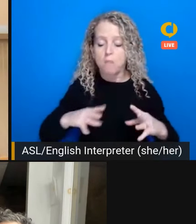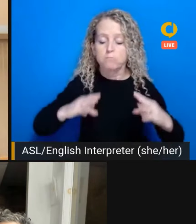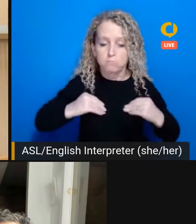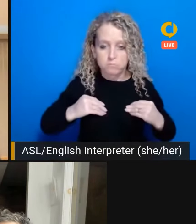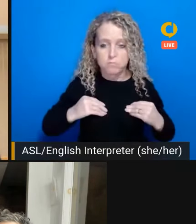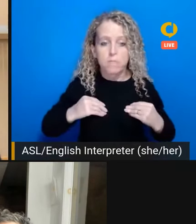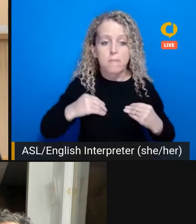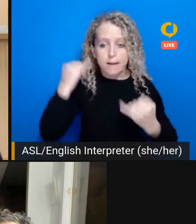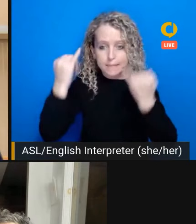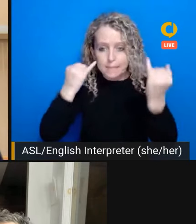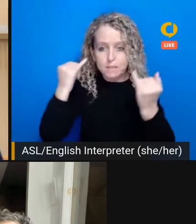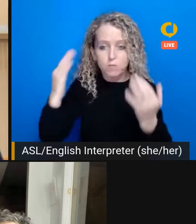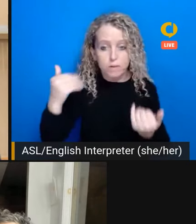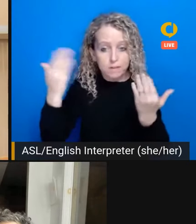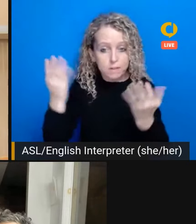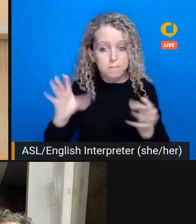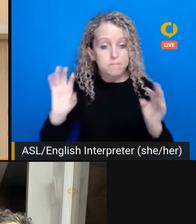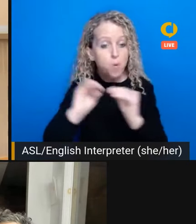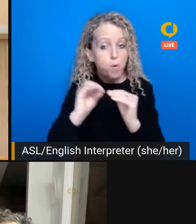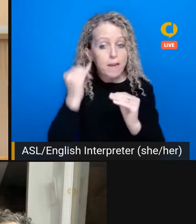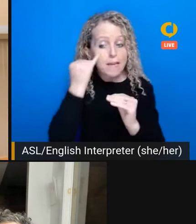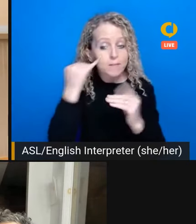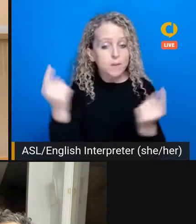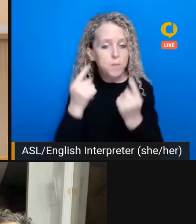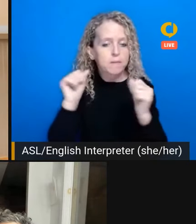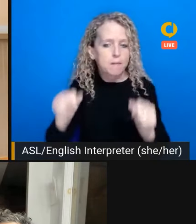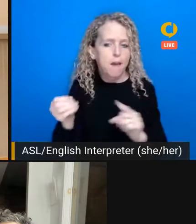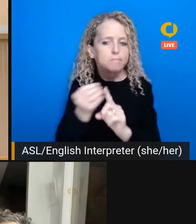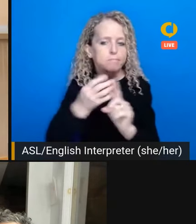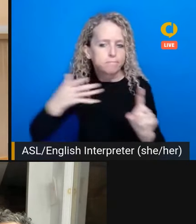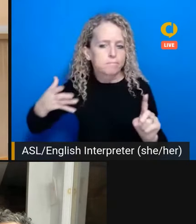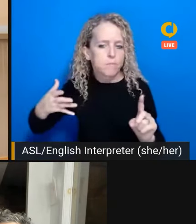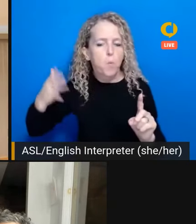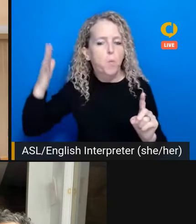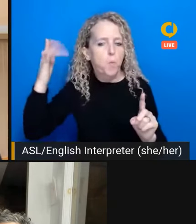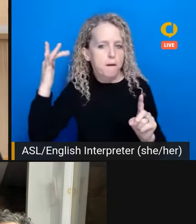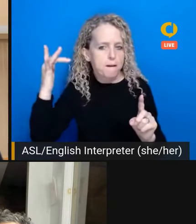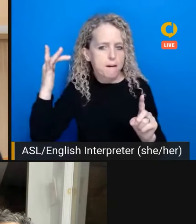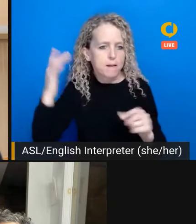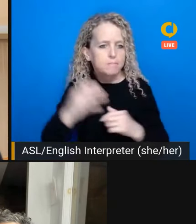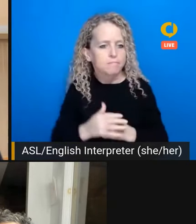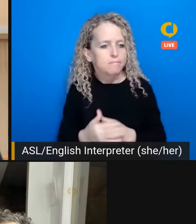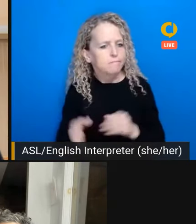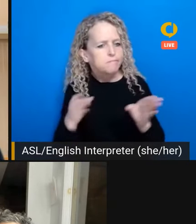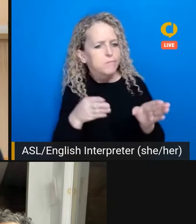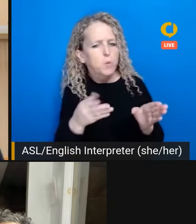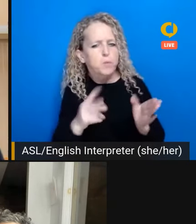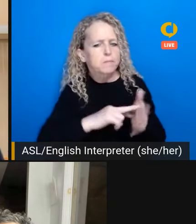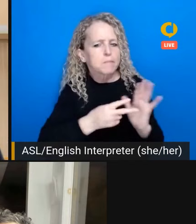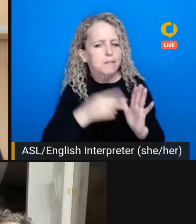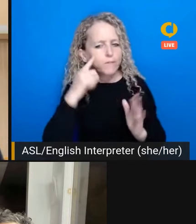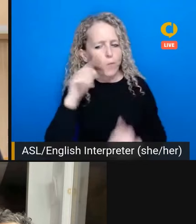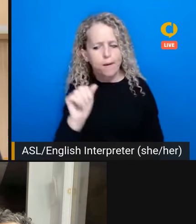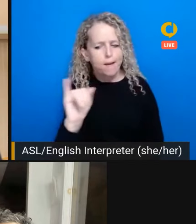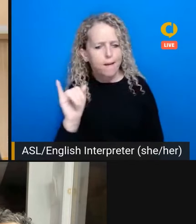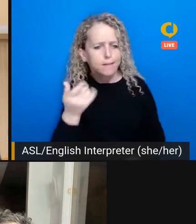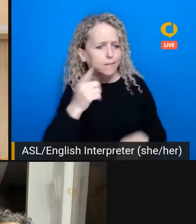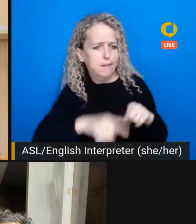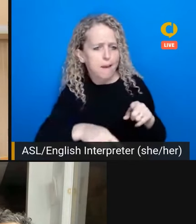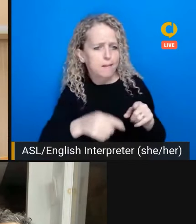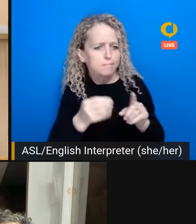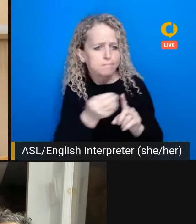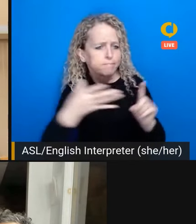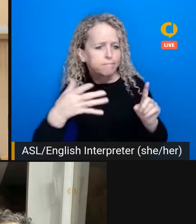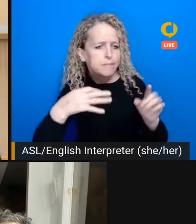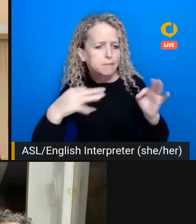So what does that mean then for this context of AI? Well, AI, many AI researchers